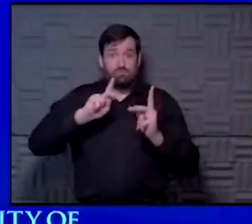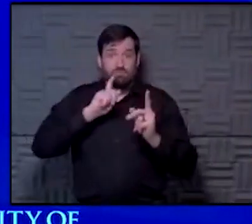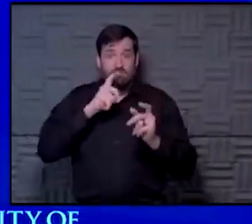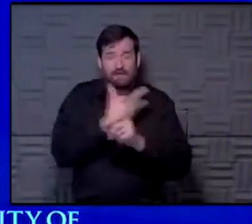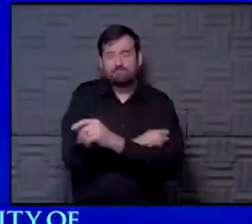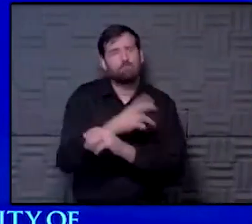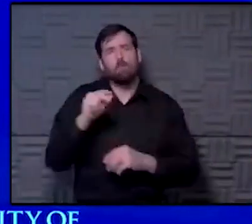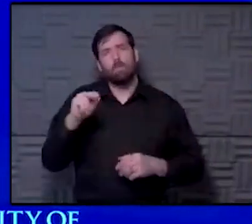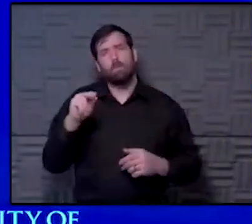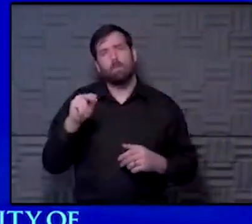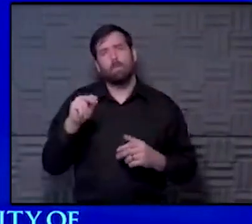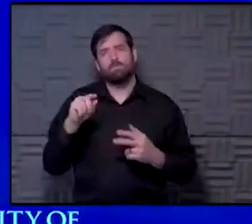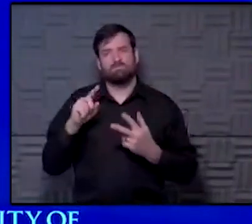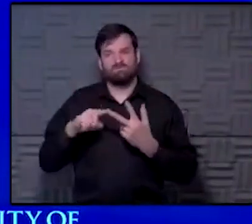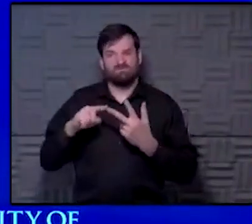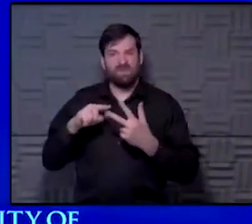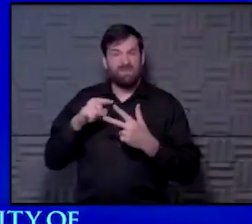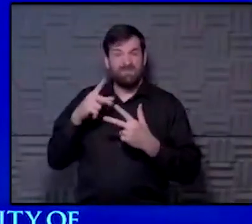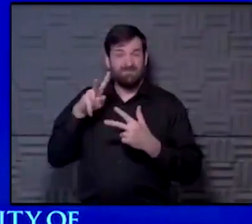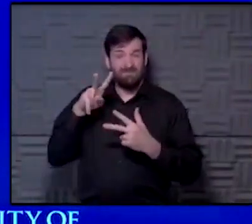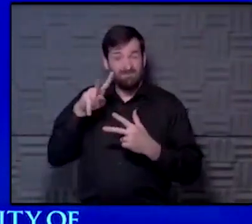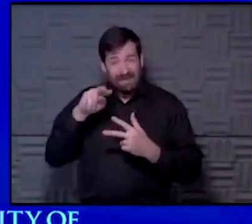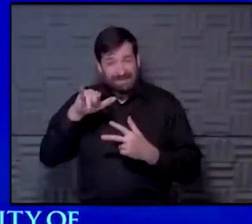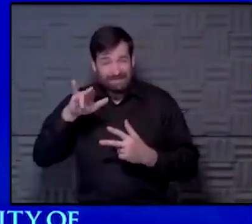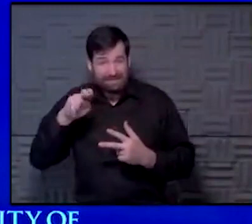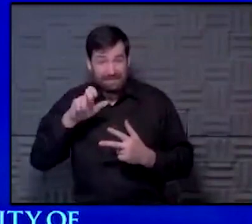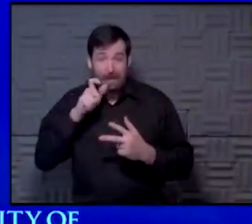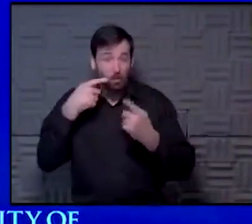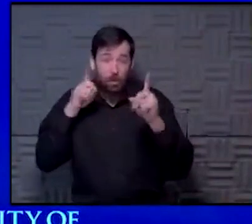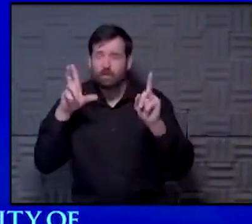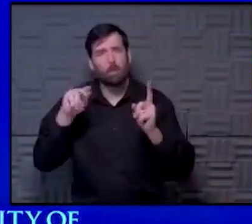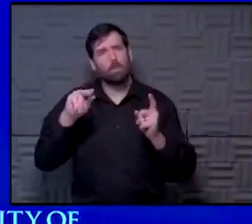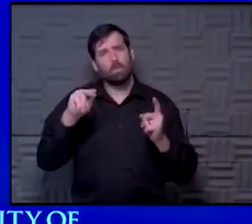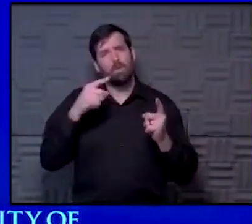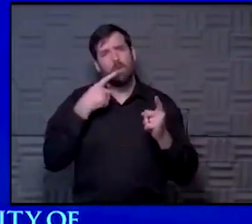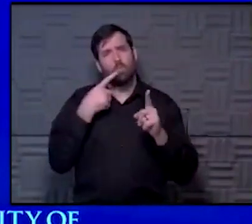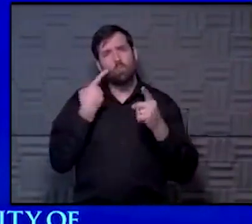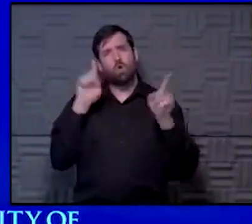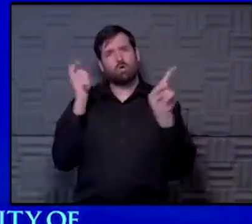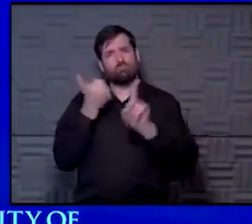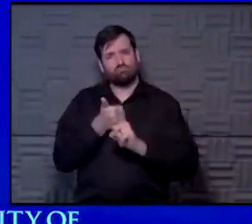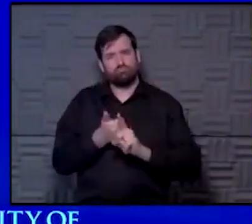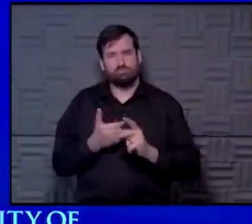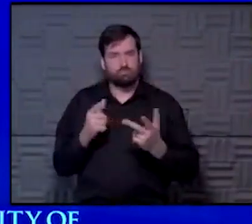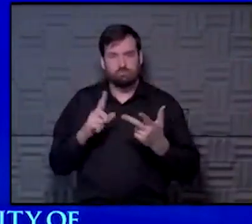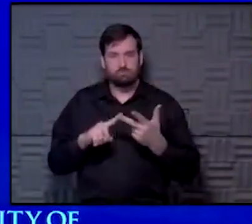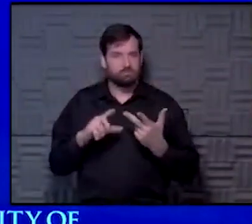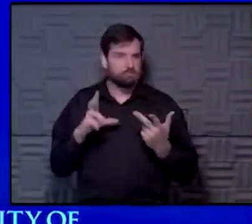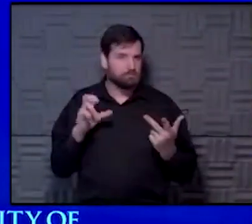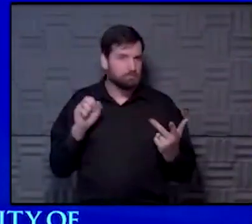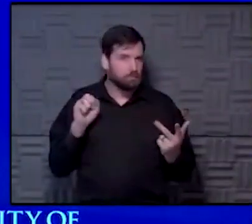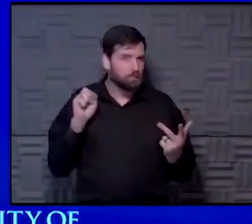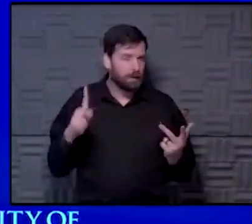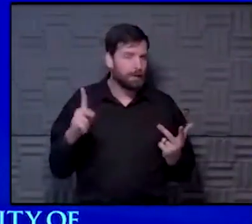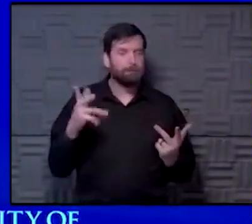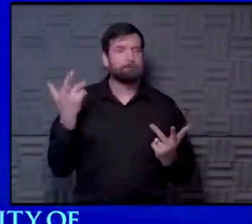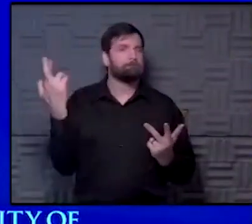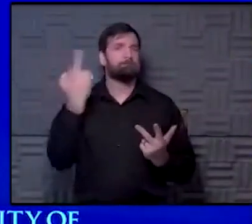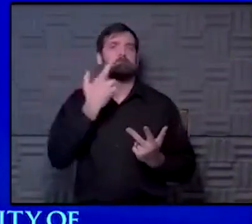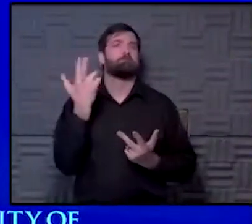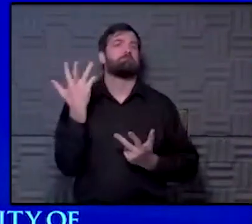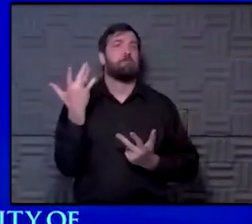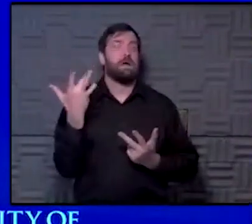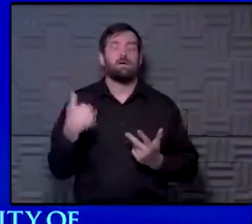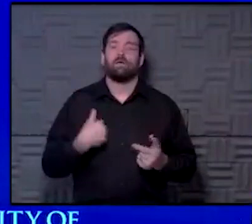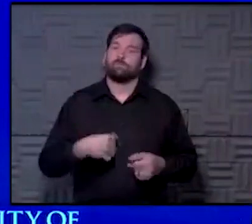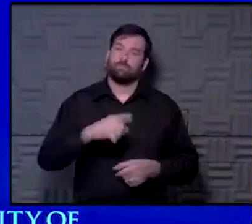vaccinated, and it's not that the vaccines aren't working. And then from there, it's, well, what is the reason then? And it is, I